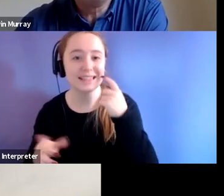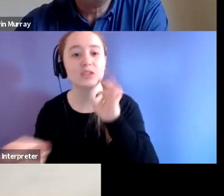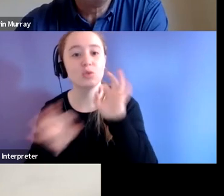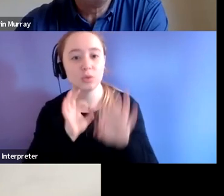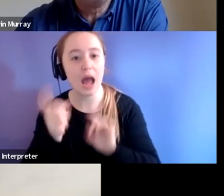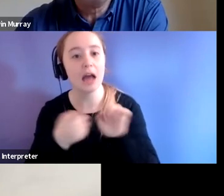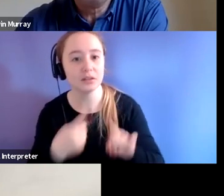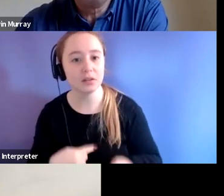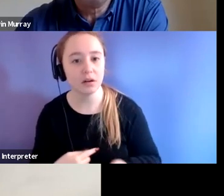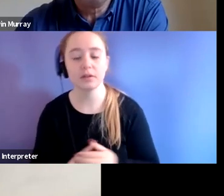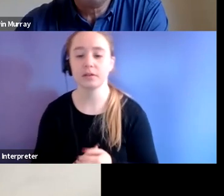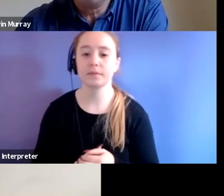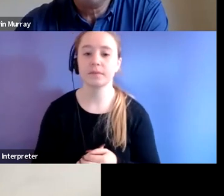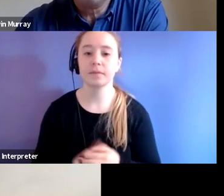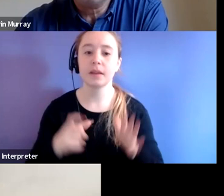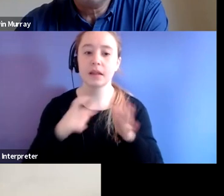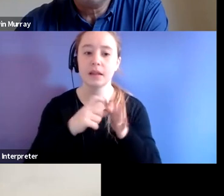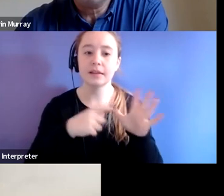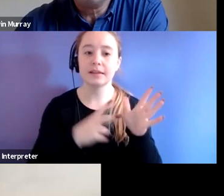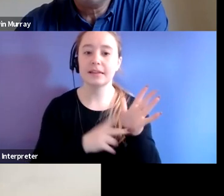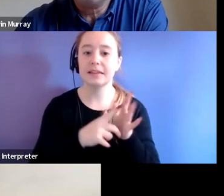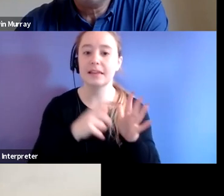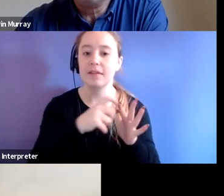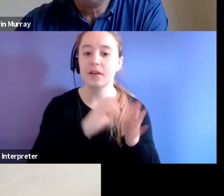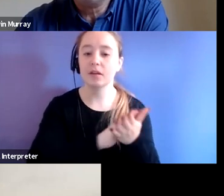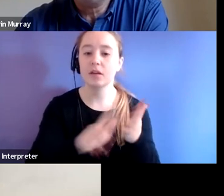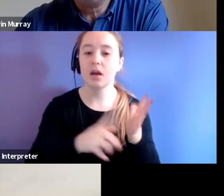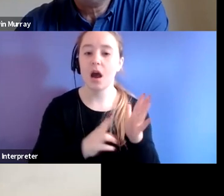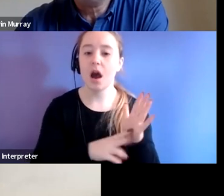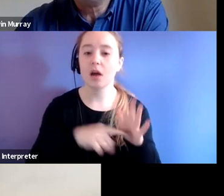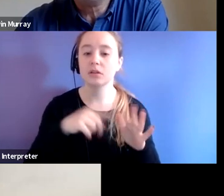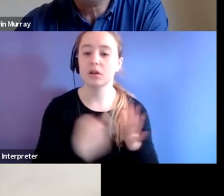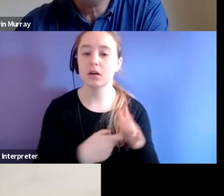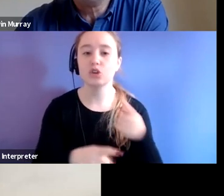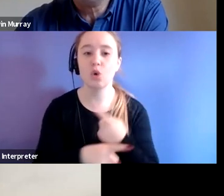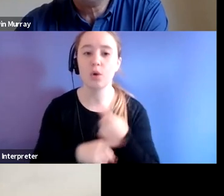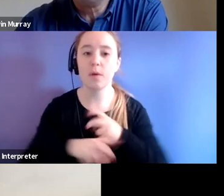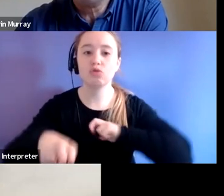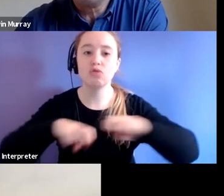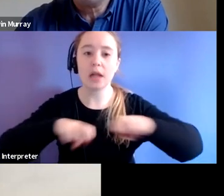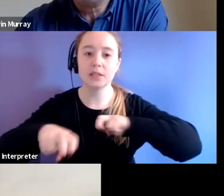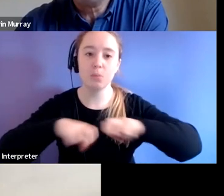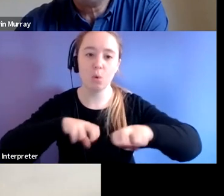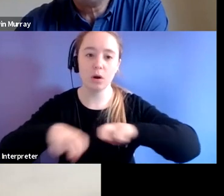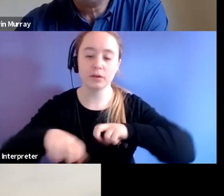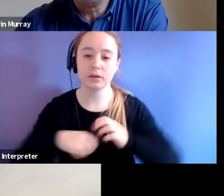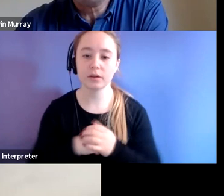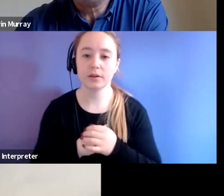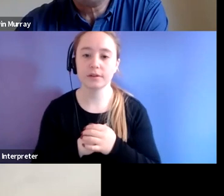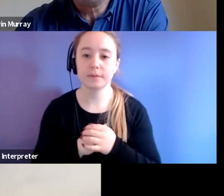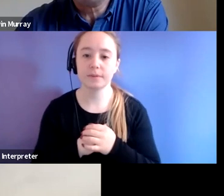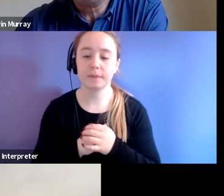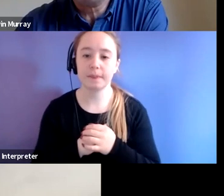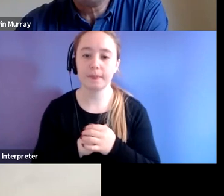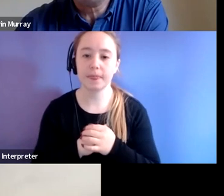Emma, perhaps I could just come in particularly on transport. I think, to be honest, we really need some